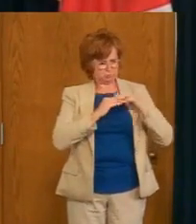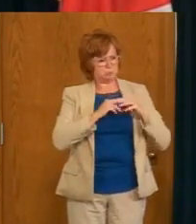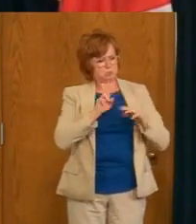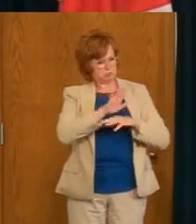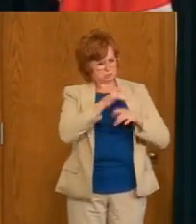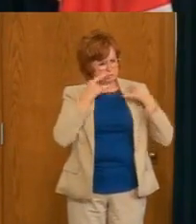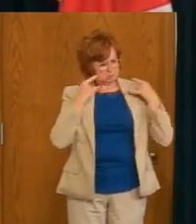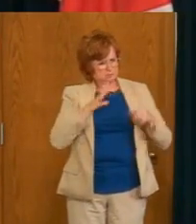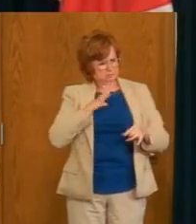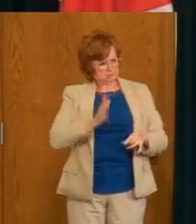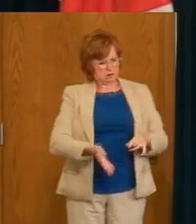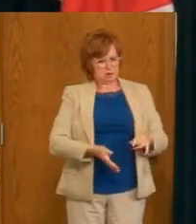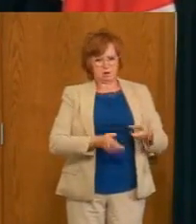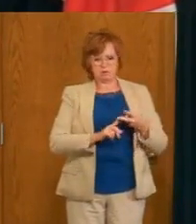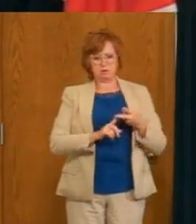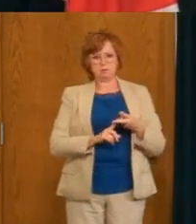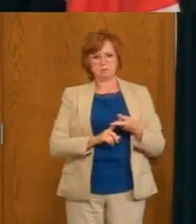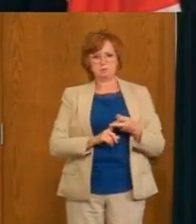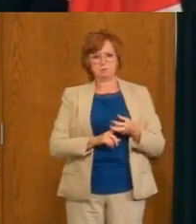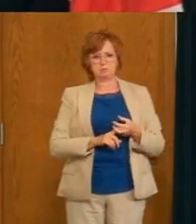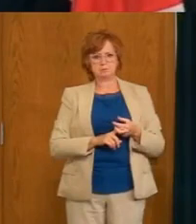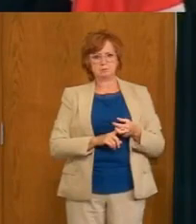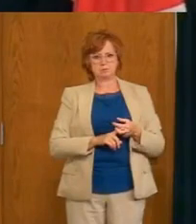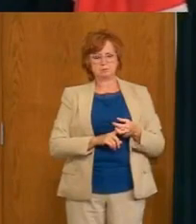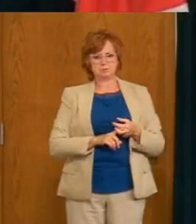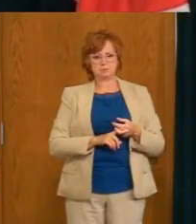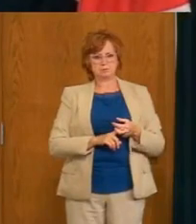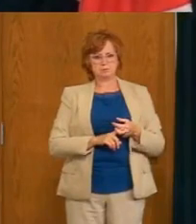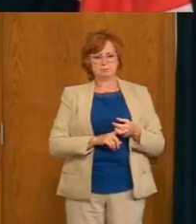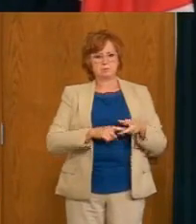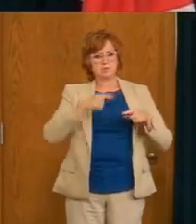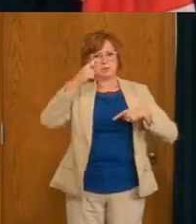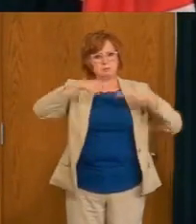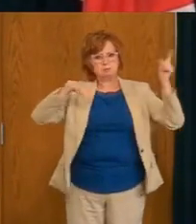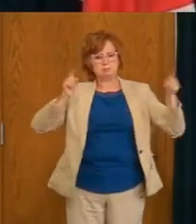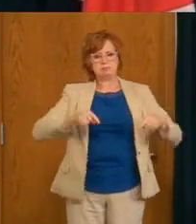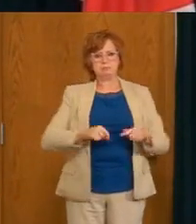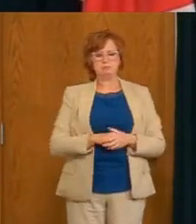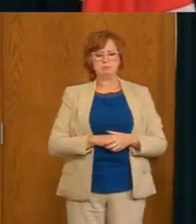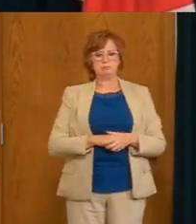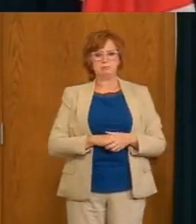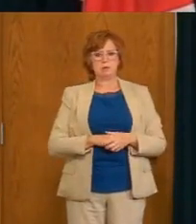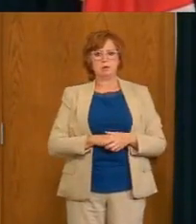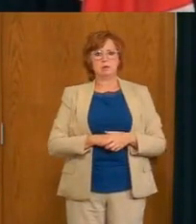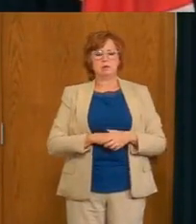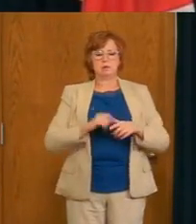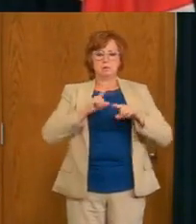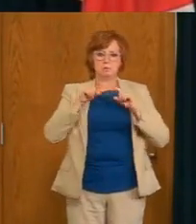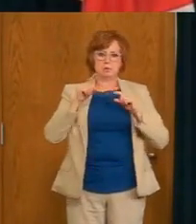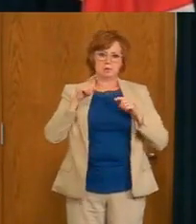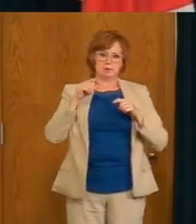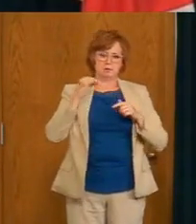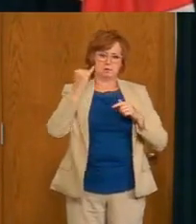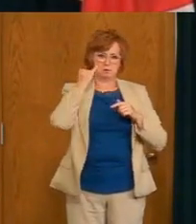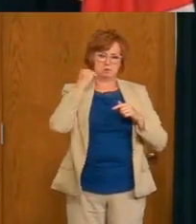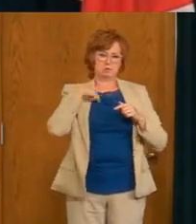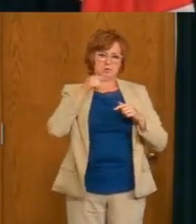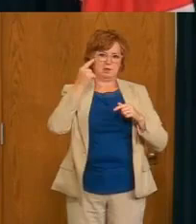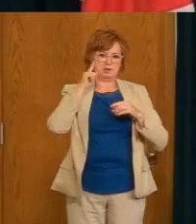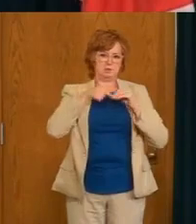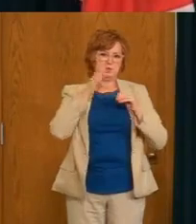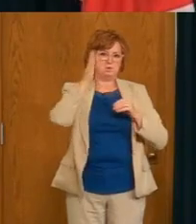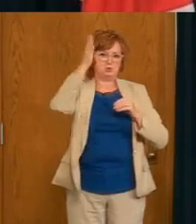forward proves to really show the effectiveness, just how effective these vaccines have been. So people